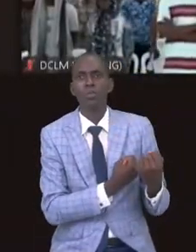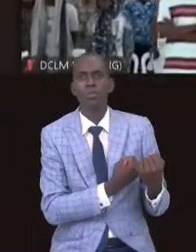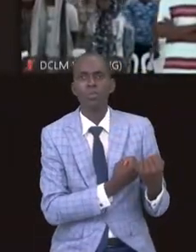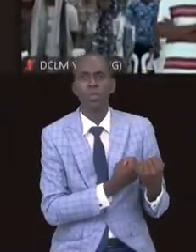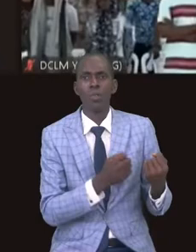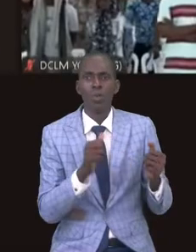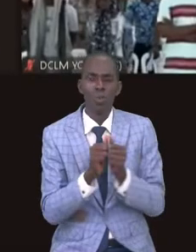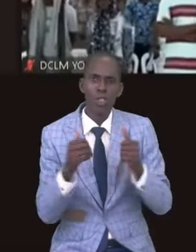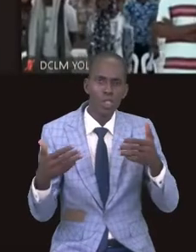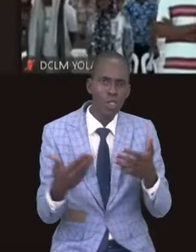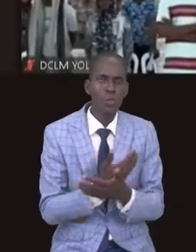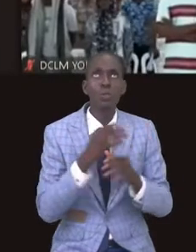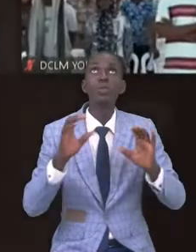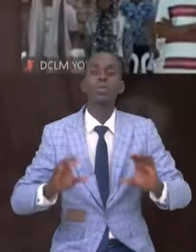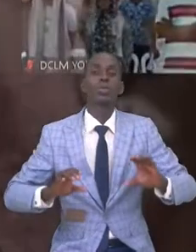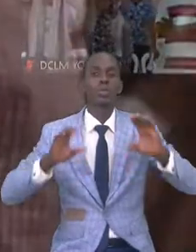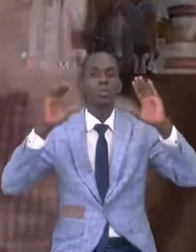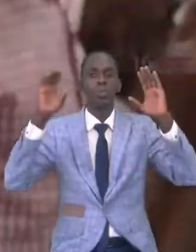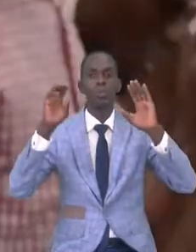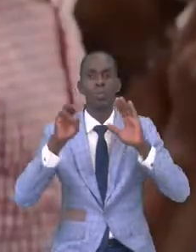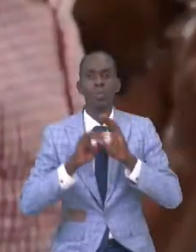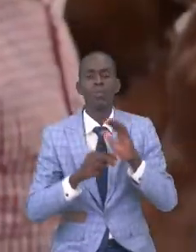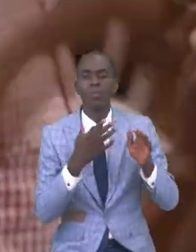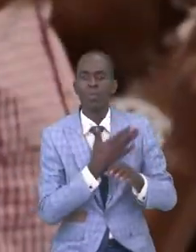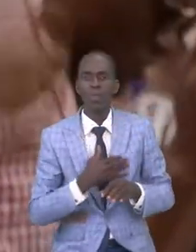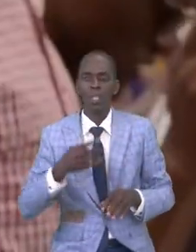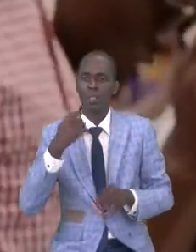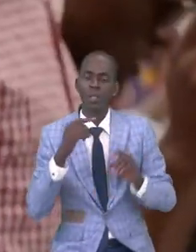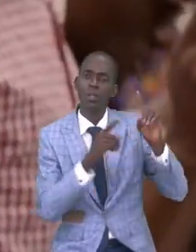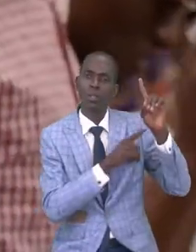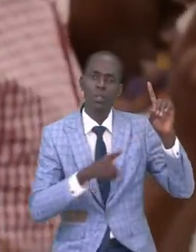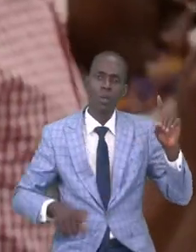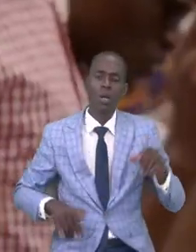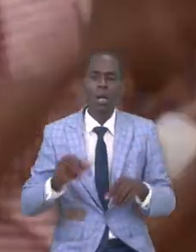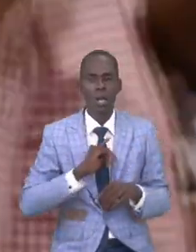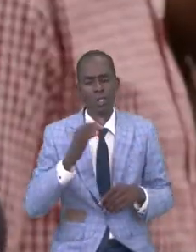new commitment. And say, Lord,